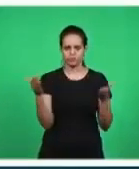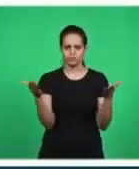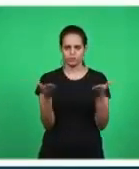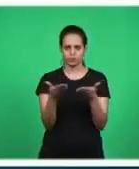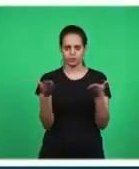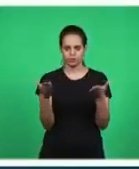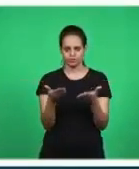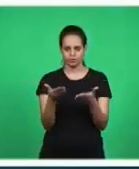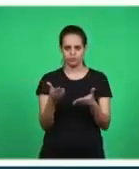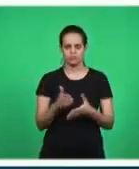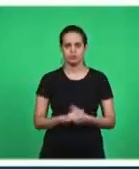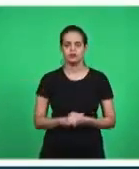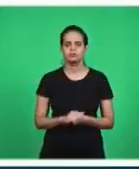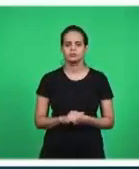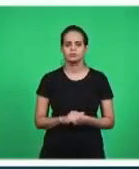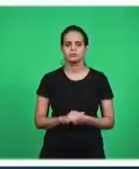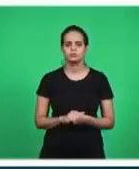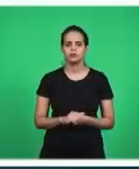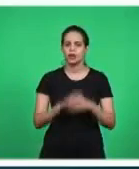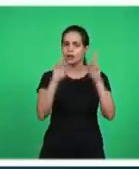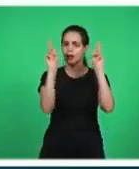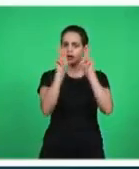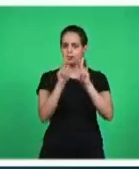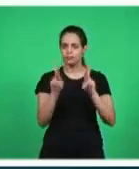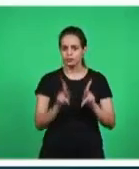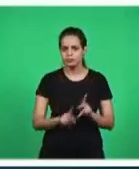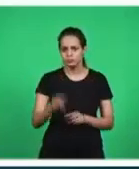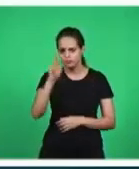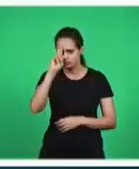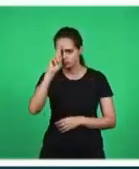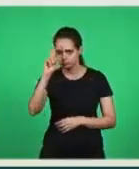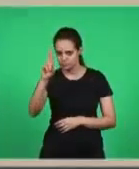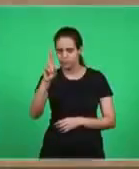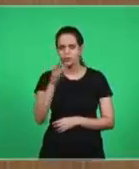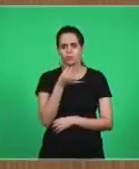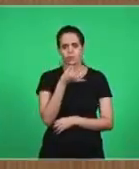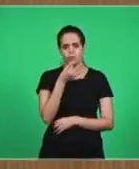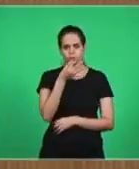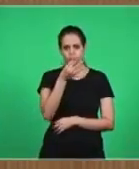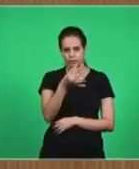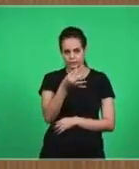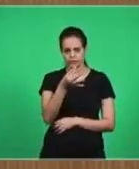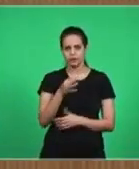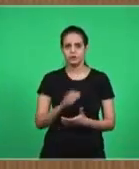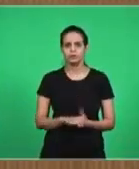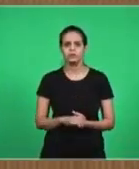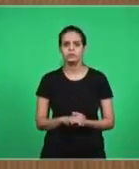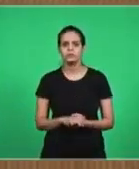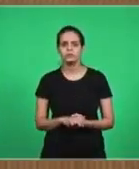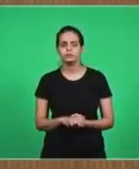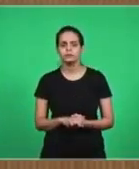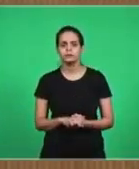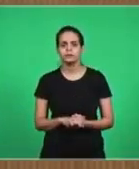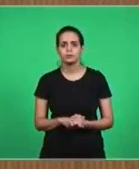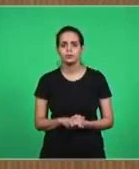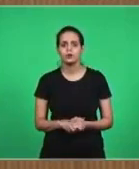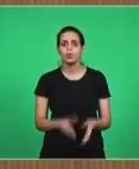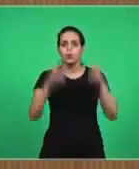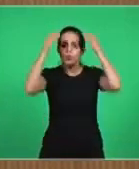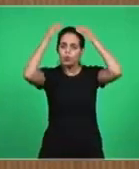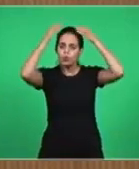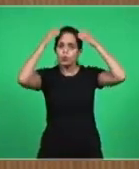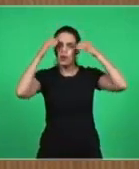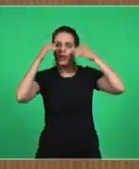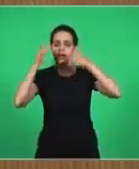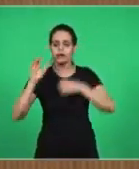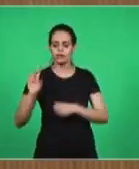speak about now. I'm from Santana, from São José dos Campos. I'd like to make a mention that the text, when he entered